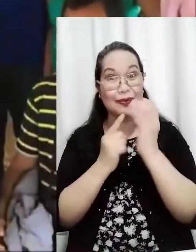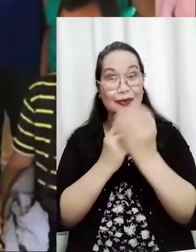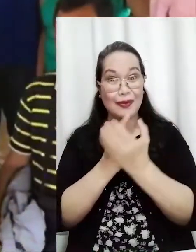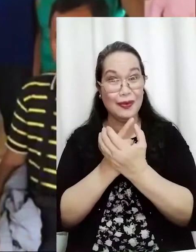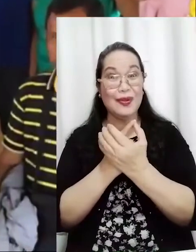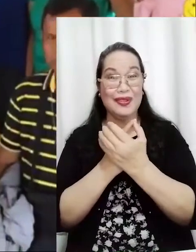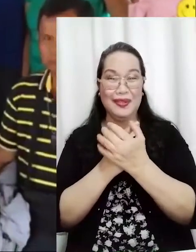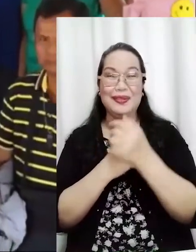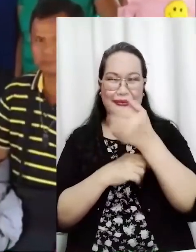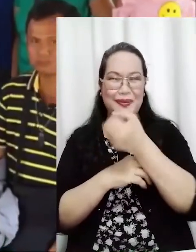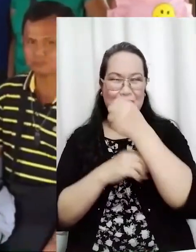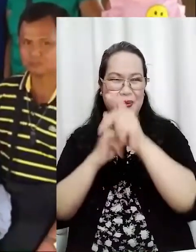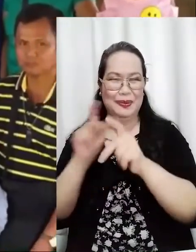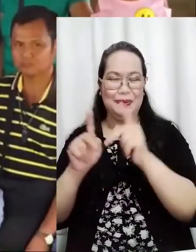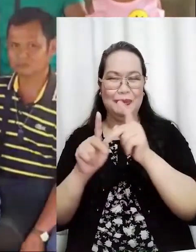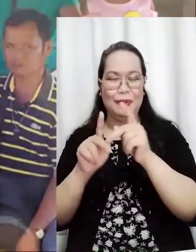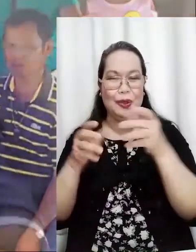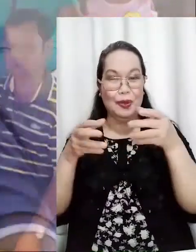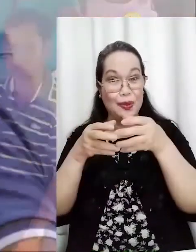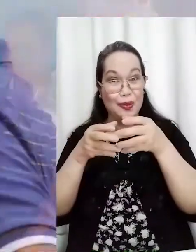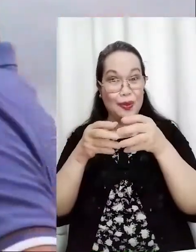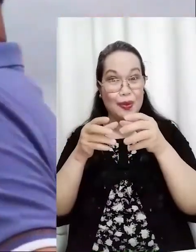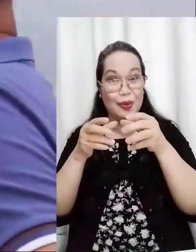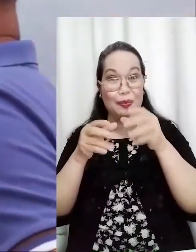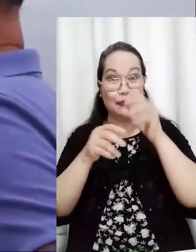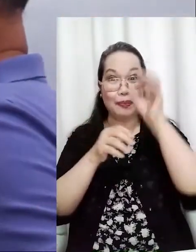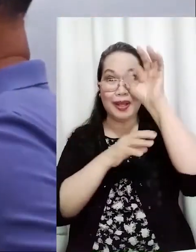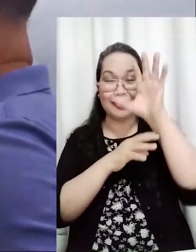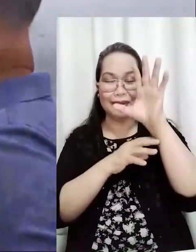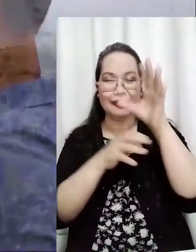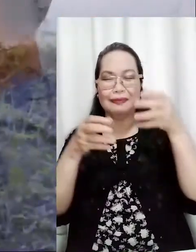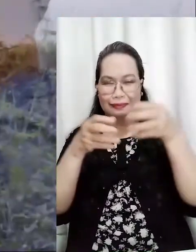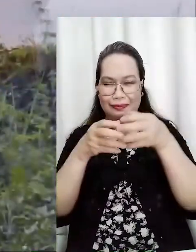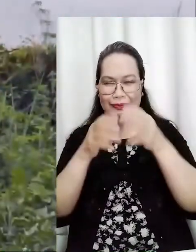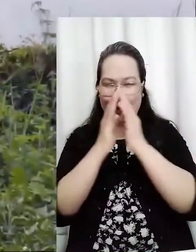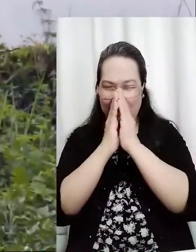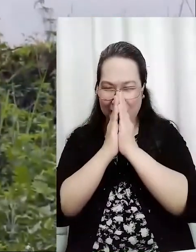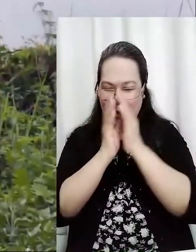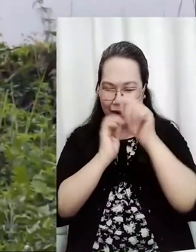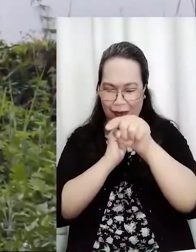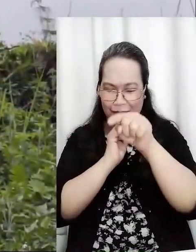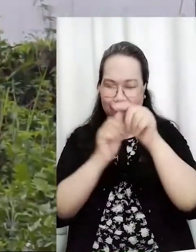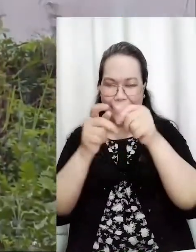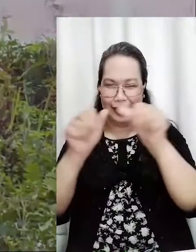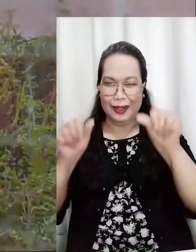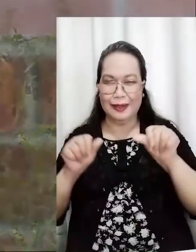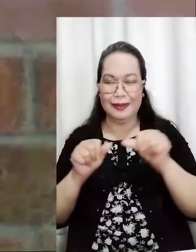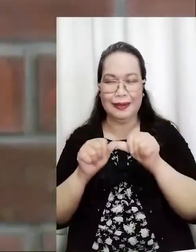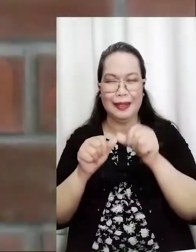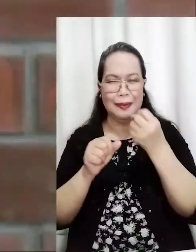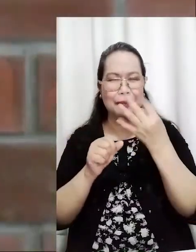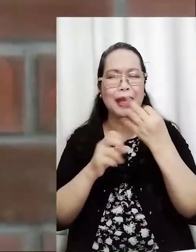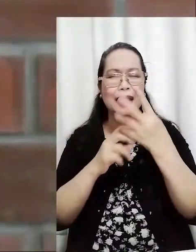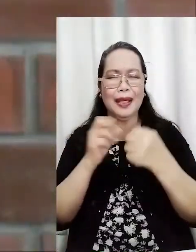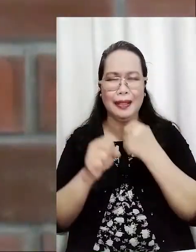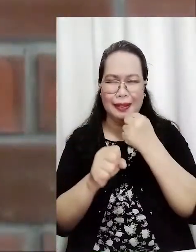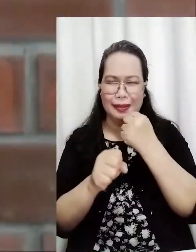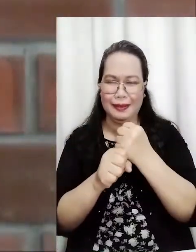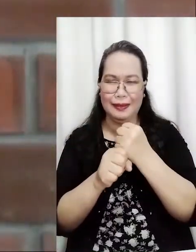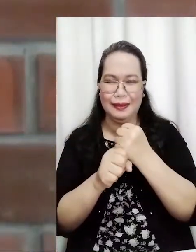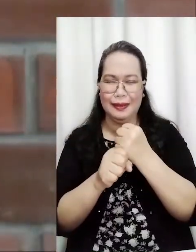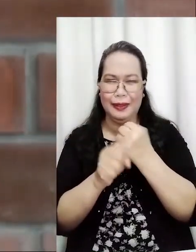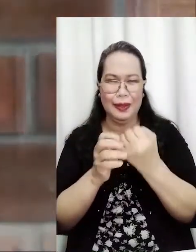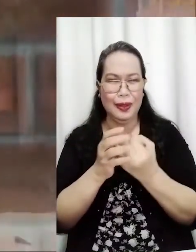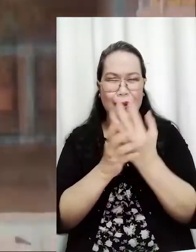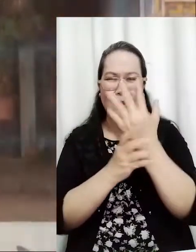of pastors banded together and prayed for this area. For several years, our group there